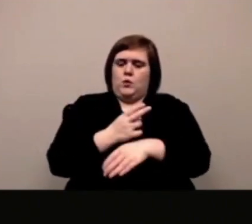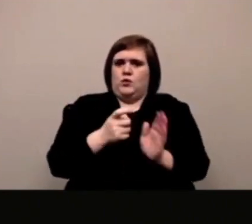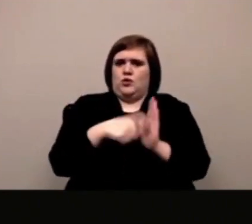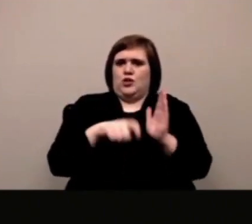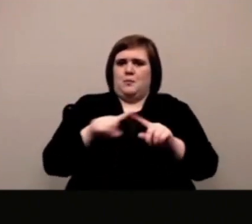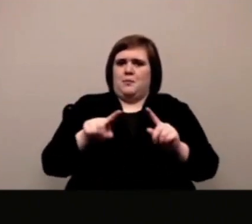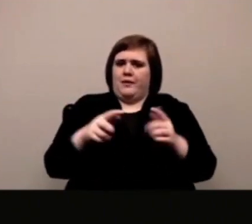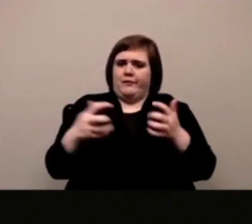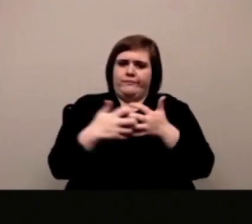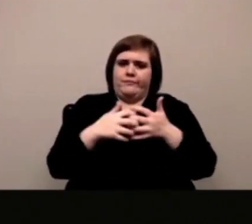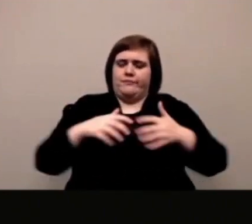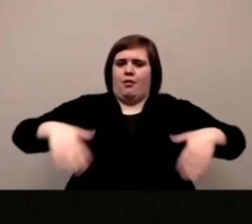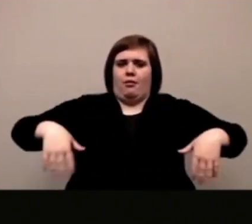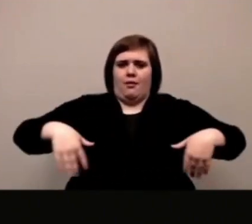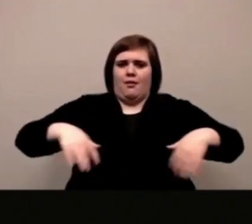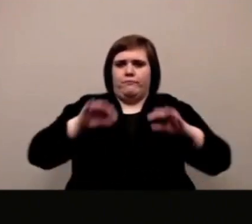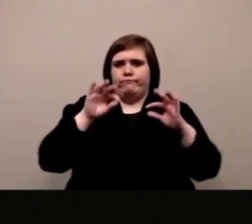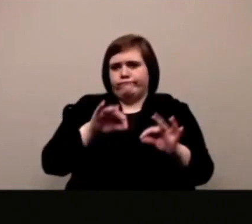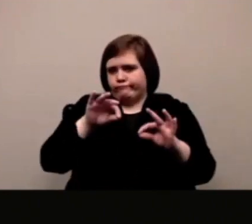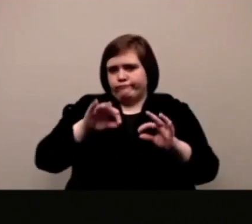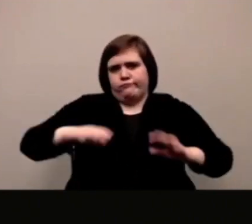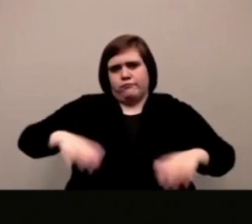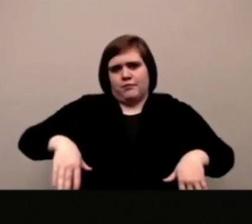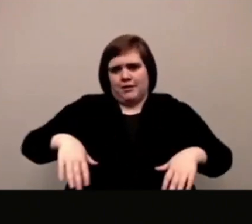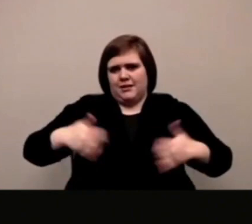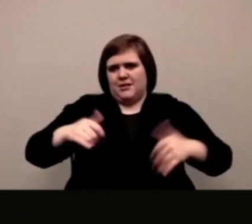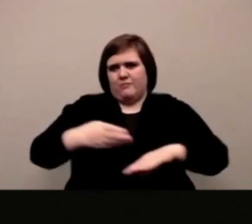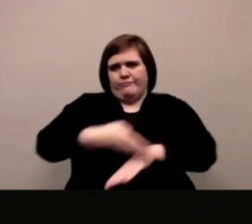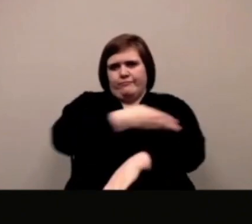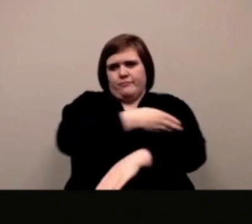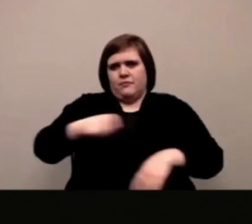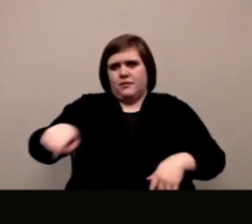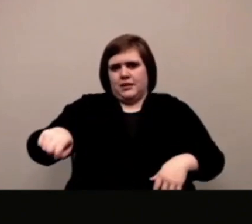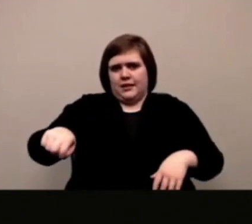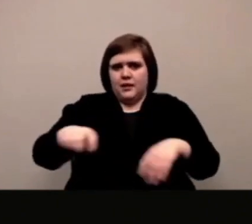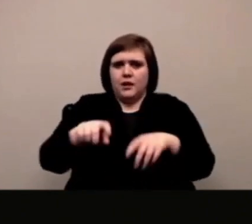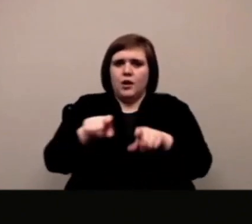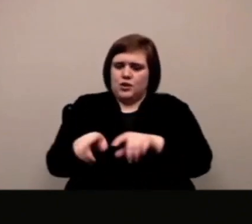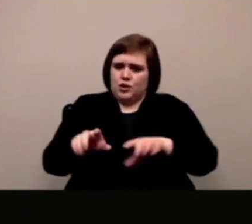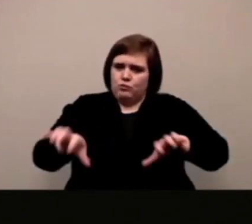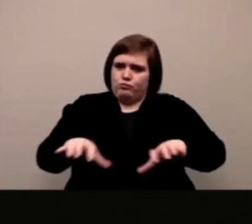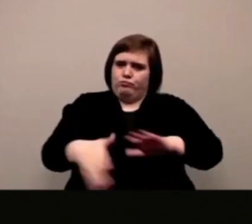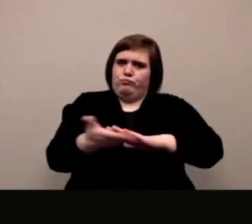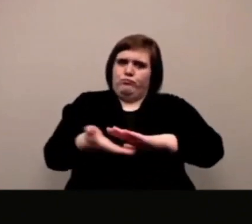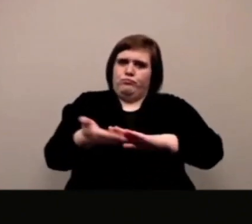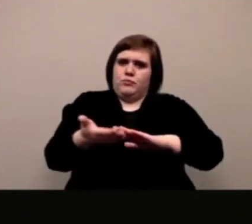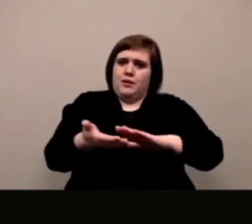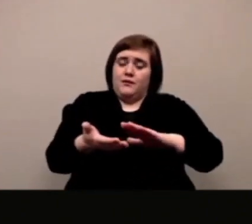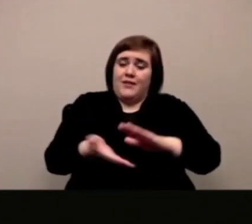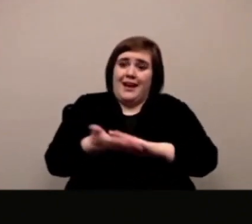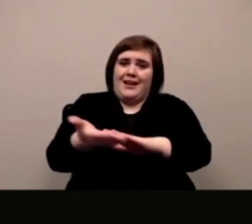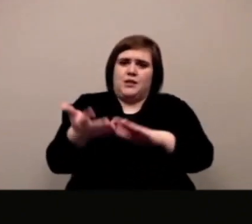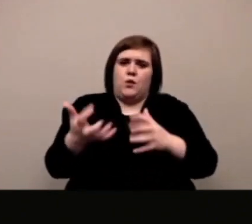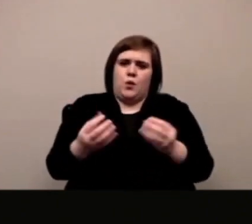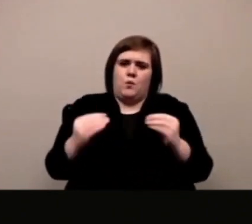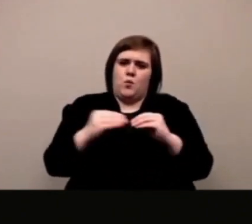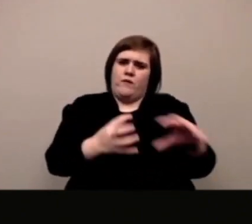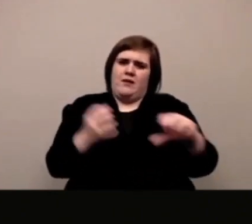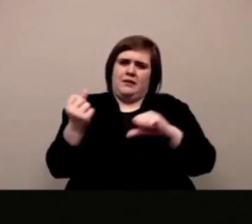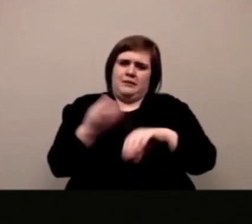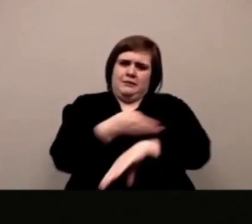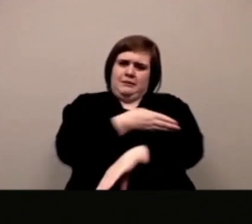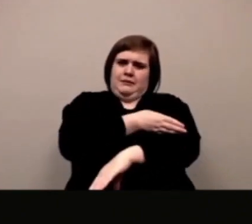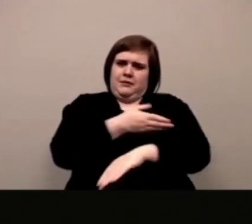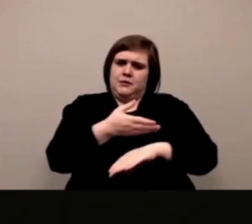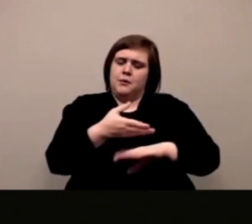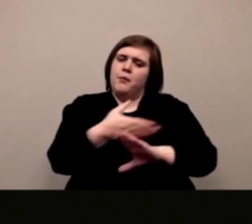is not perfect yet. And another issue is performance, like how fast it runs. We'd like to improve that before it